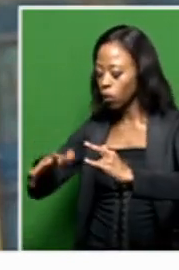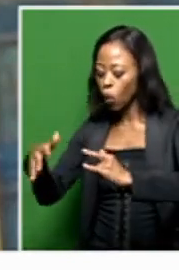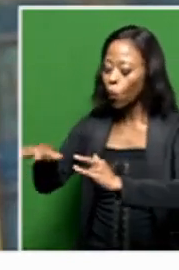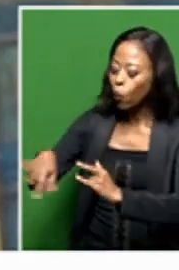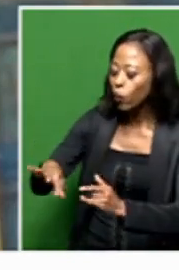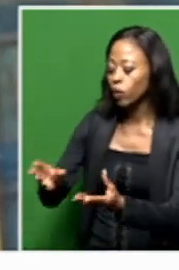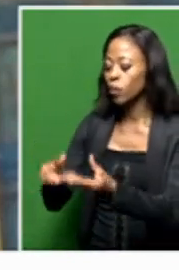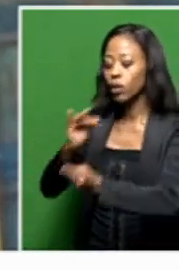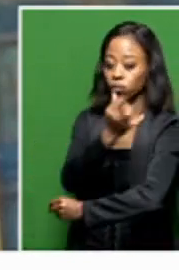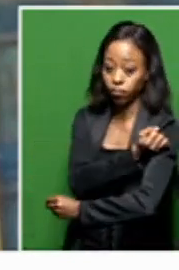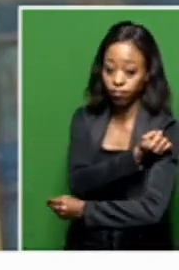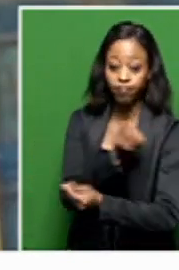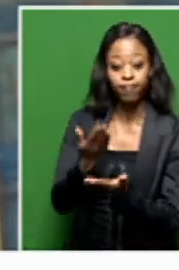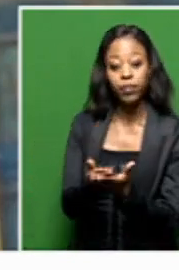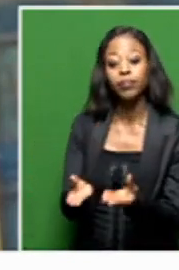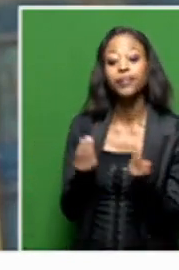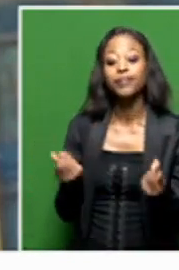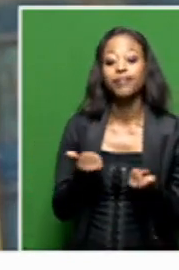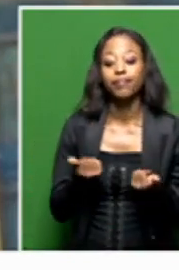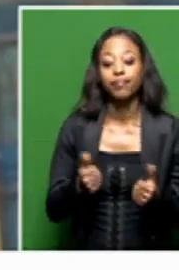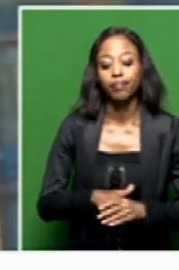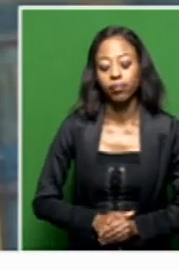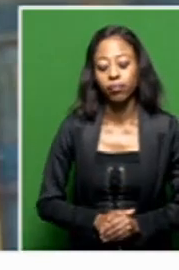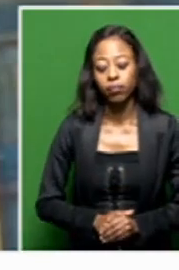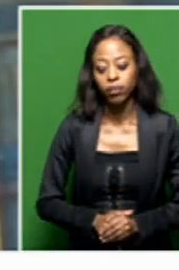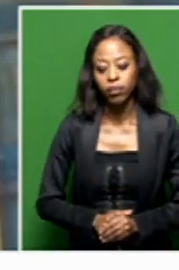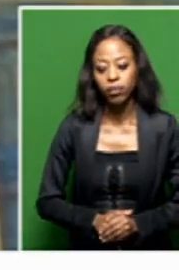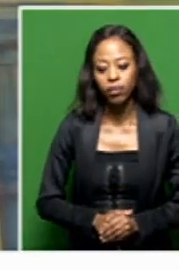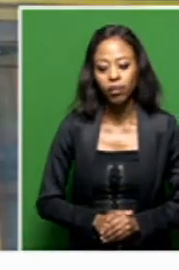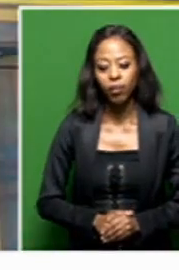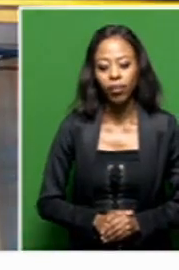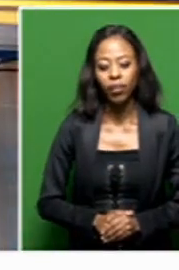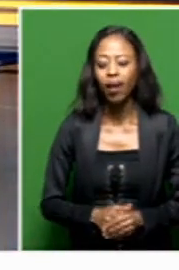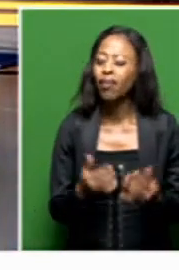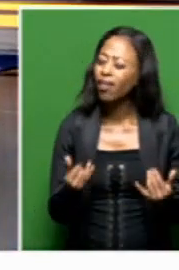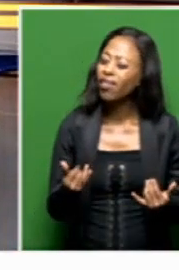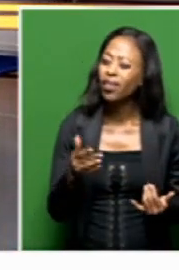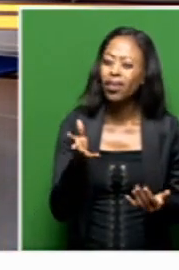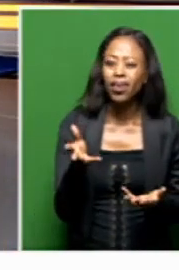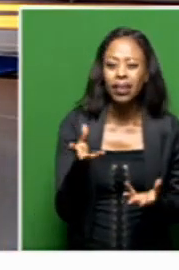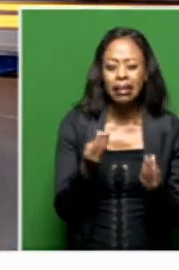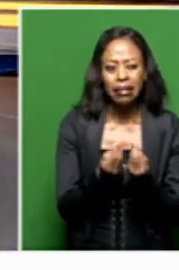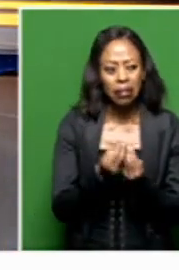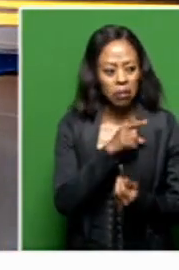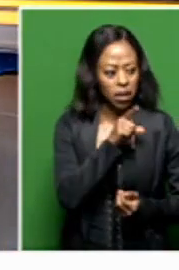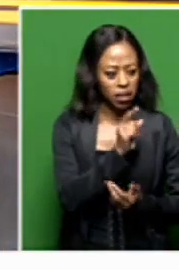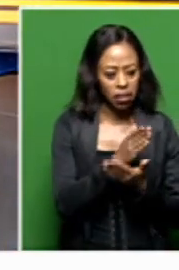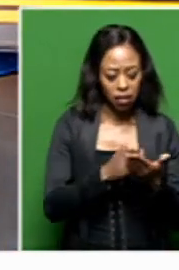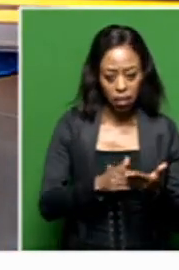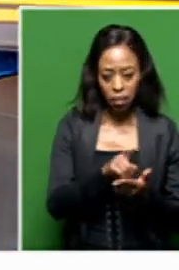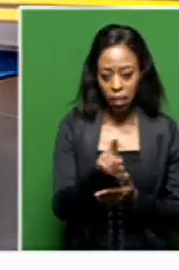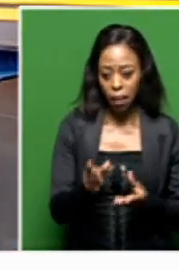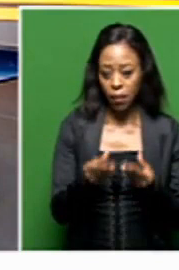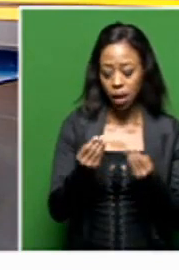a second dose, which is now a booster dose. So just in terms of that, for those who received